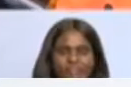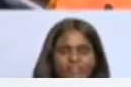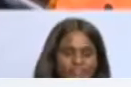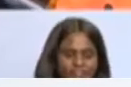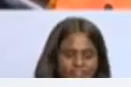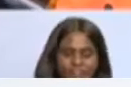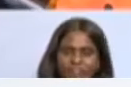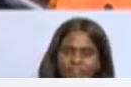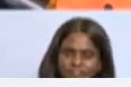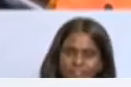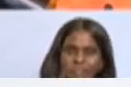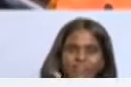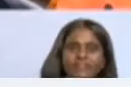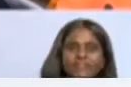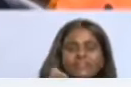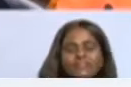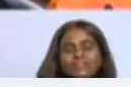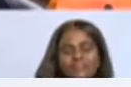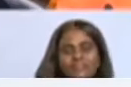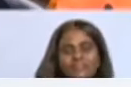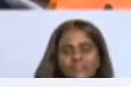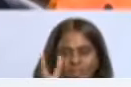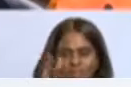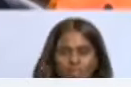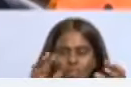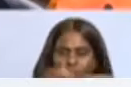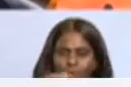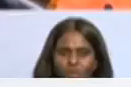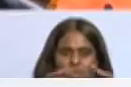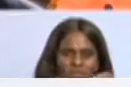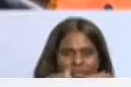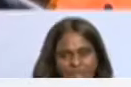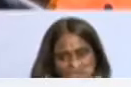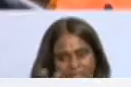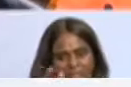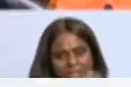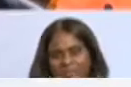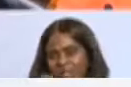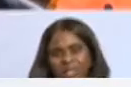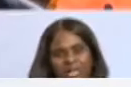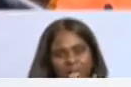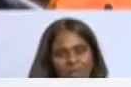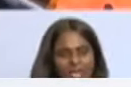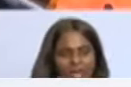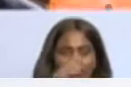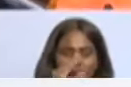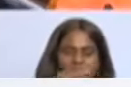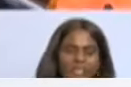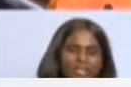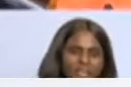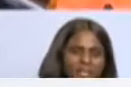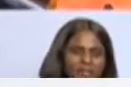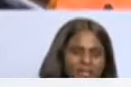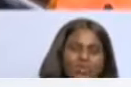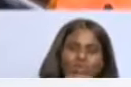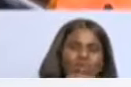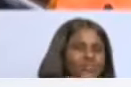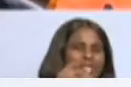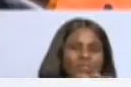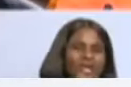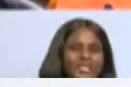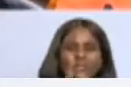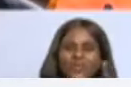economy requires. No more teaching anything anyhow. Speaking English does not mean people are